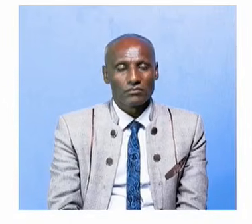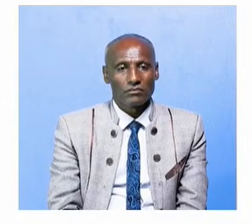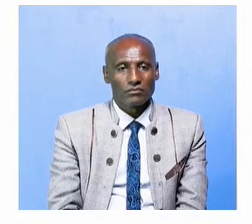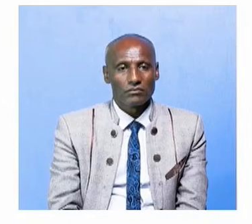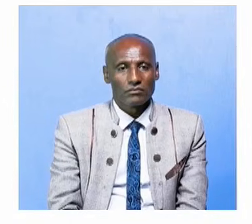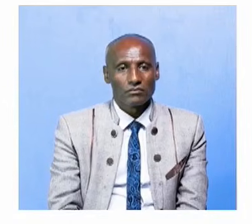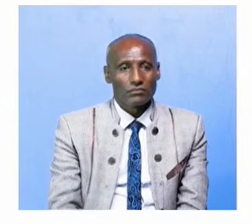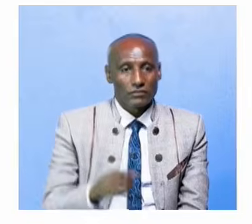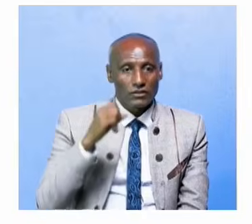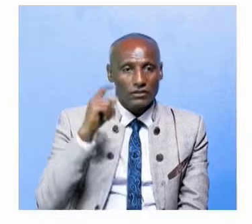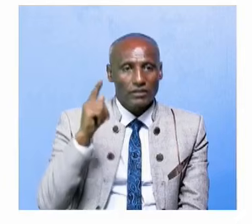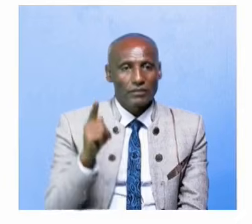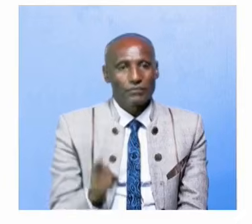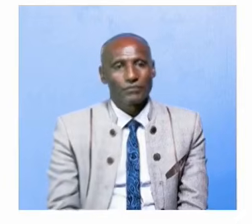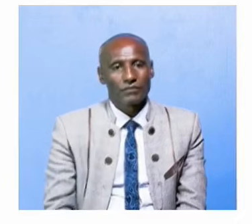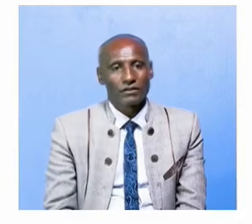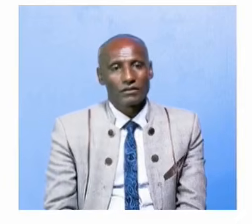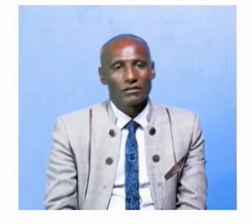Okay.